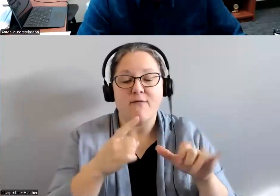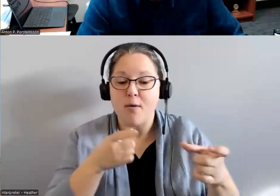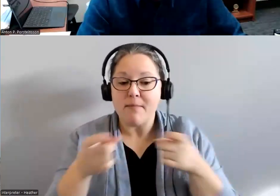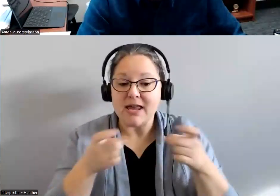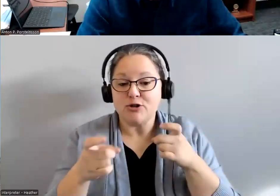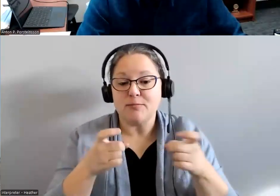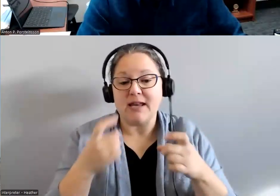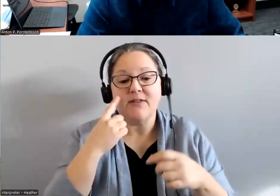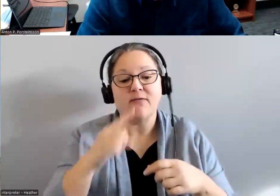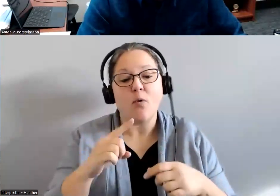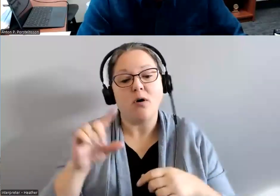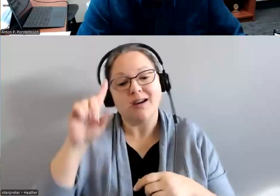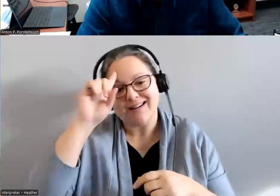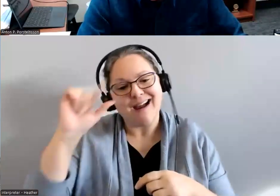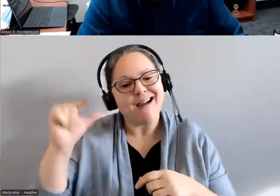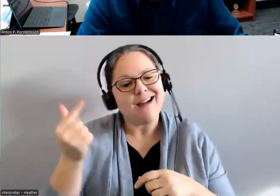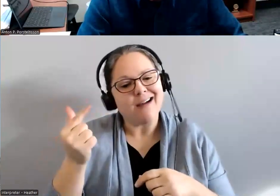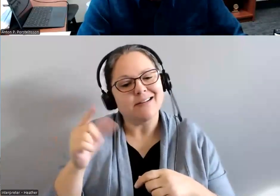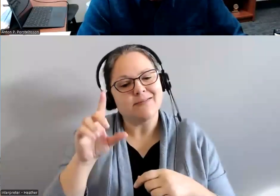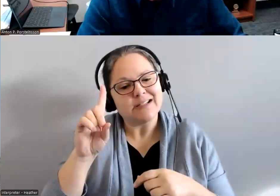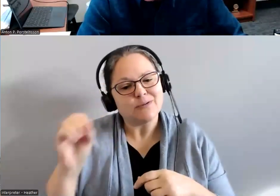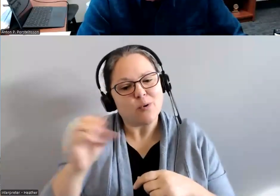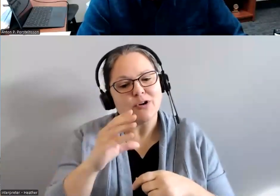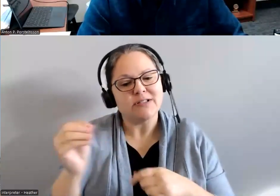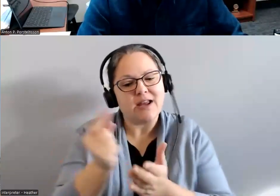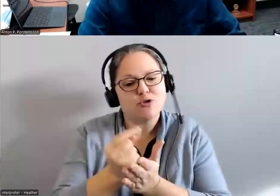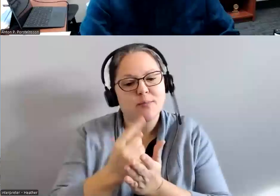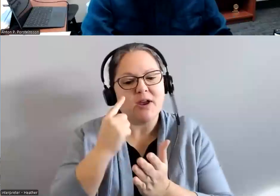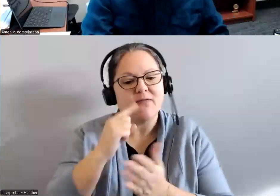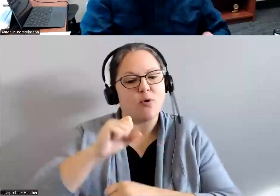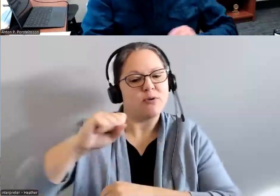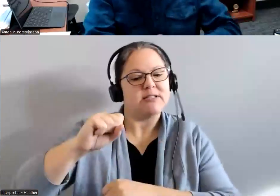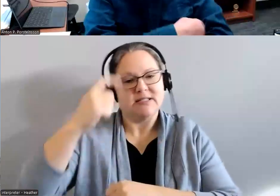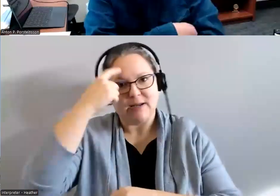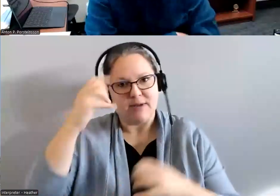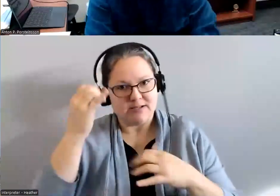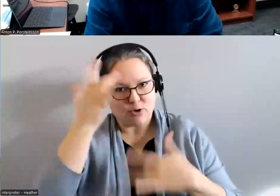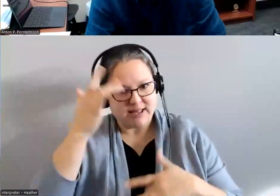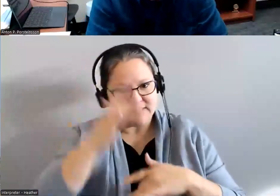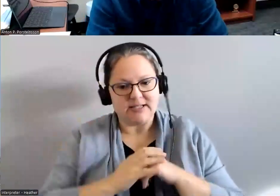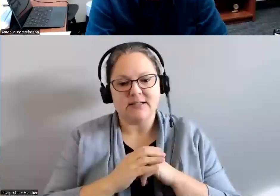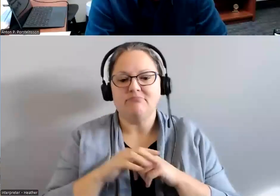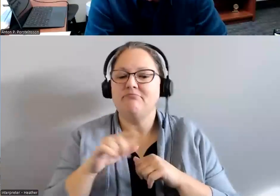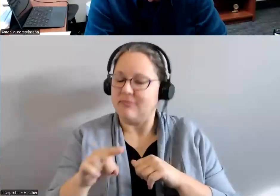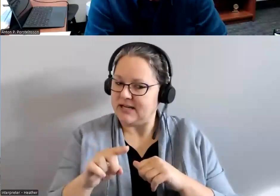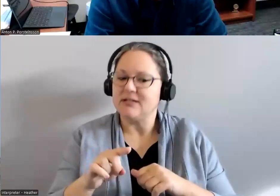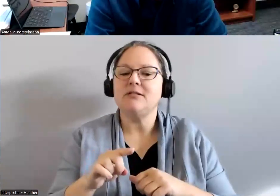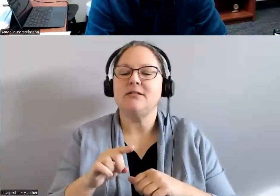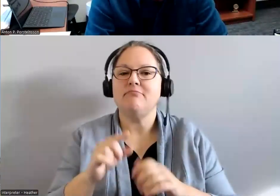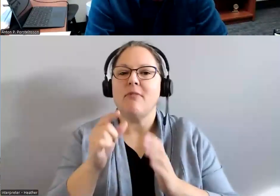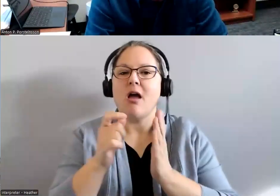cognitive disorders, and treatment-resistant mental illness. He's been very productive scholarly, authored